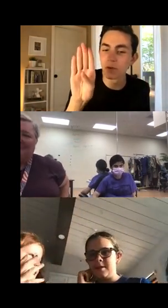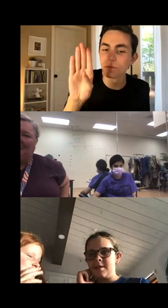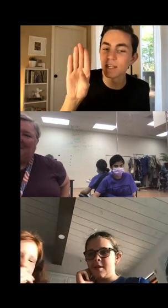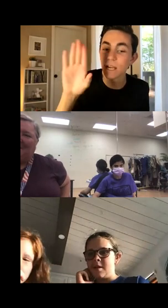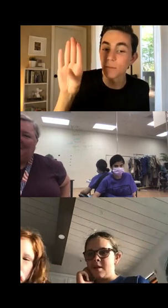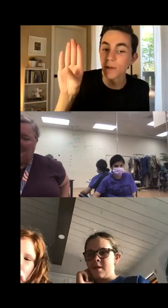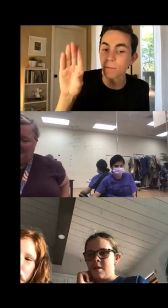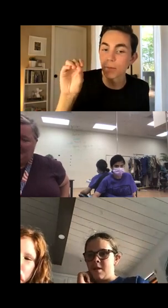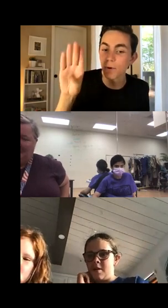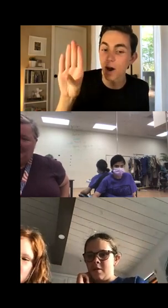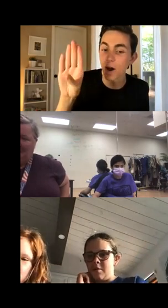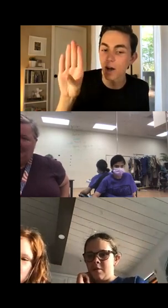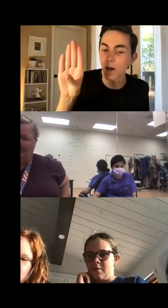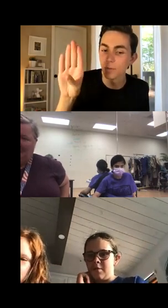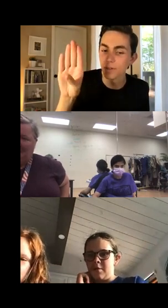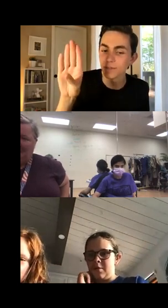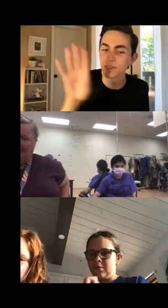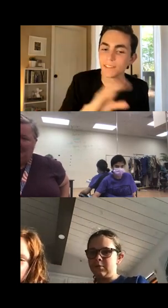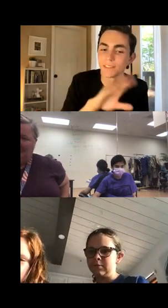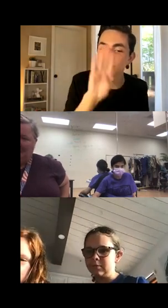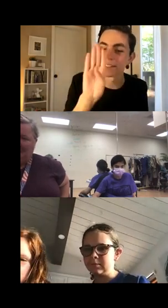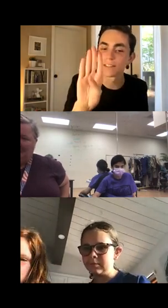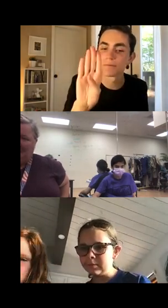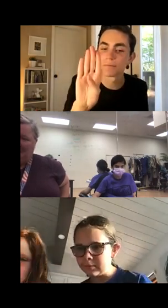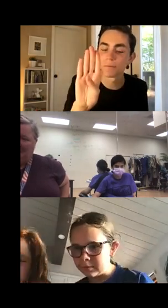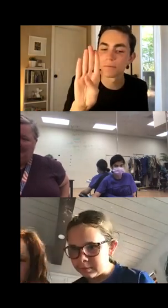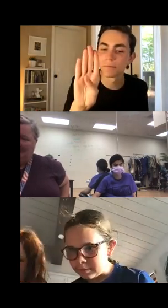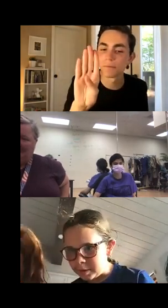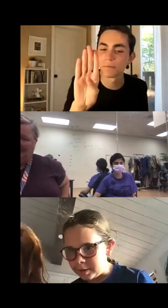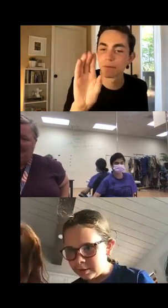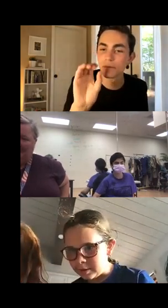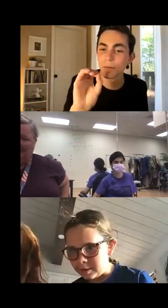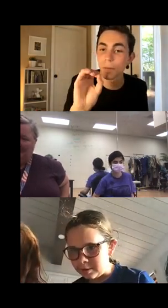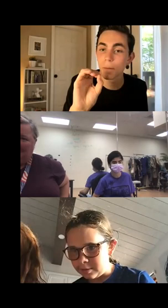Remember the name Bob. Okay. So that's.